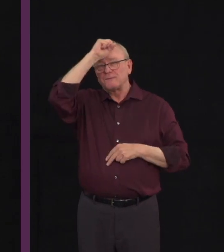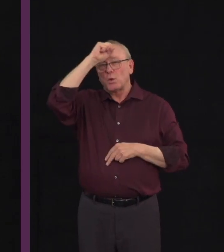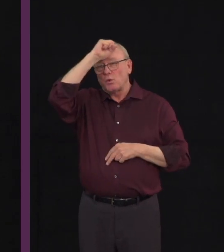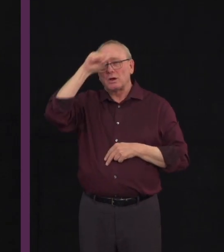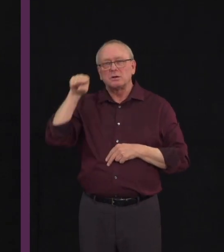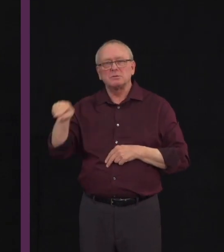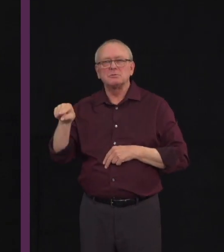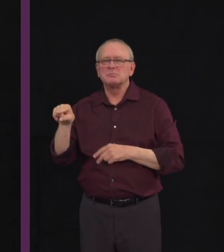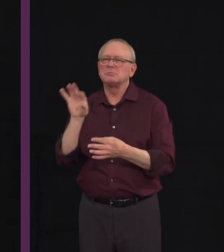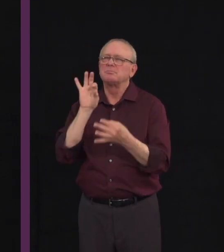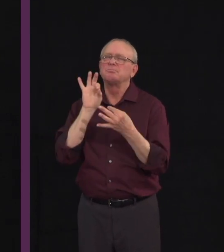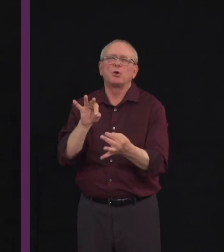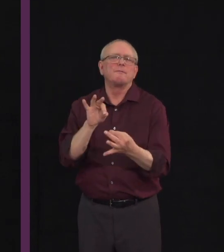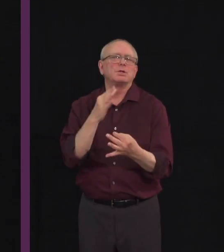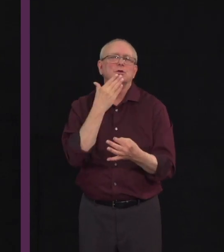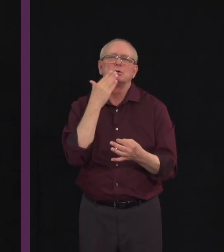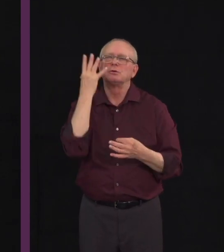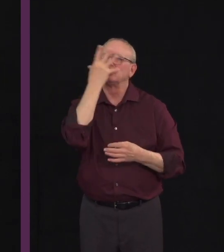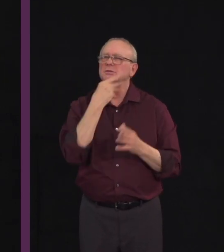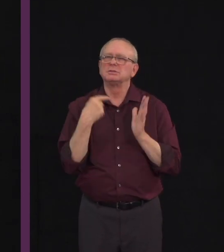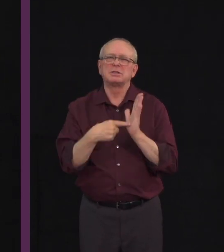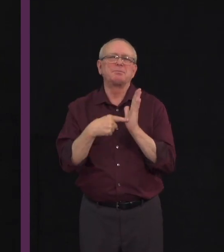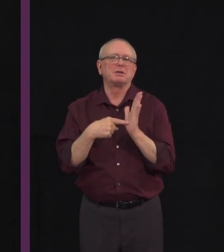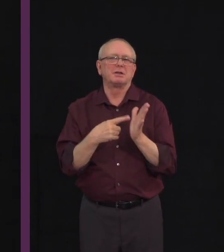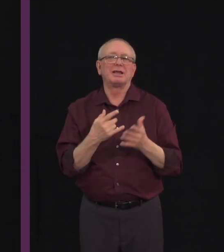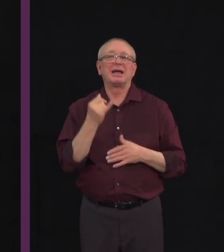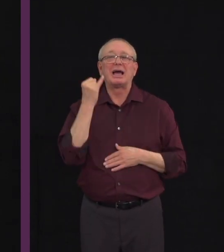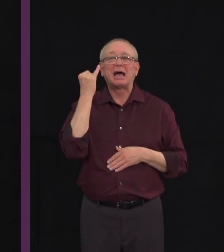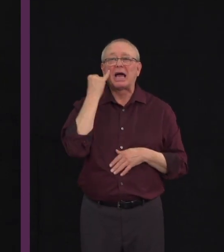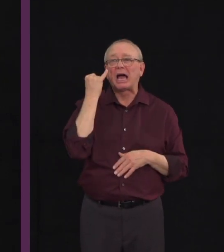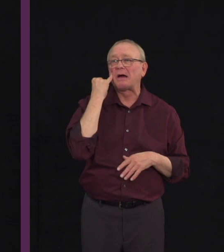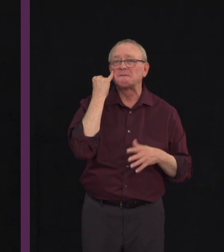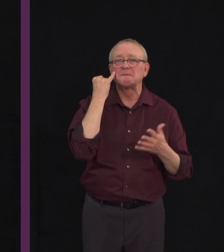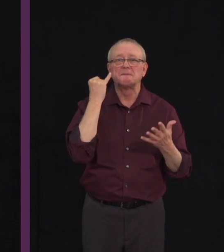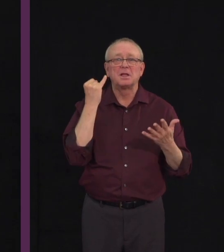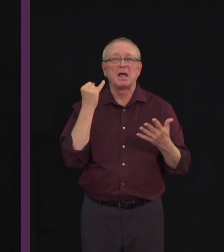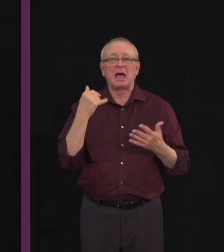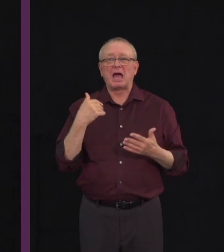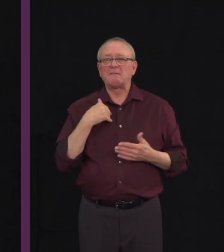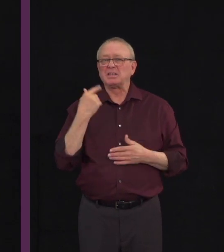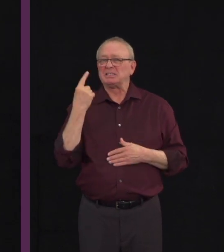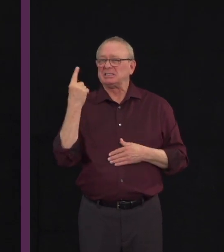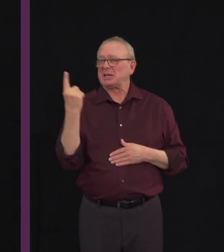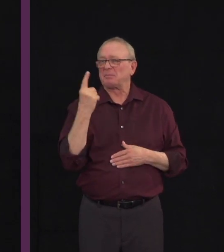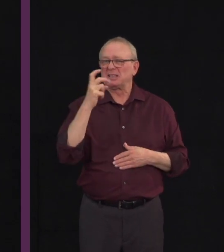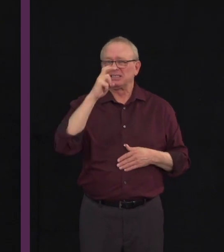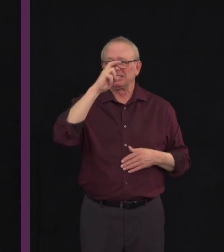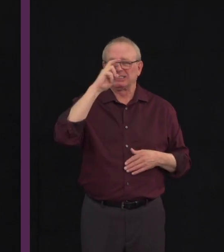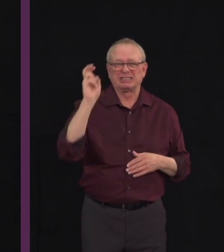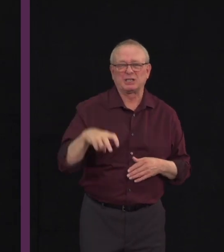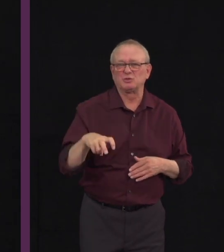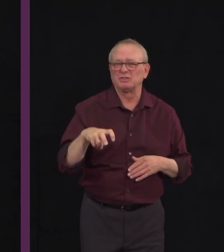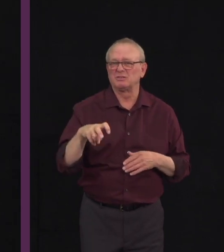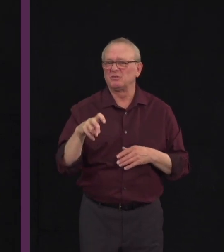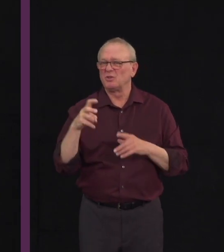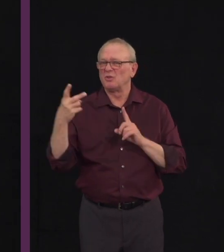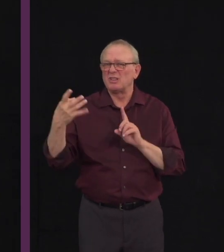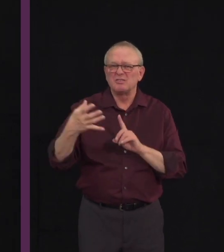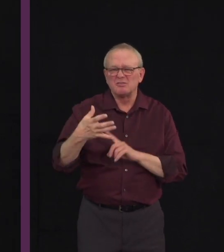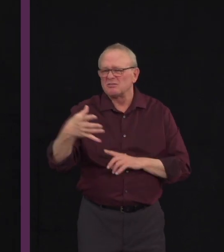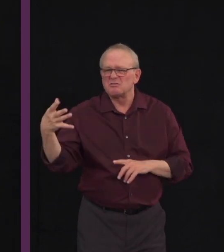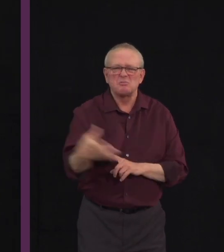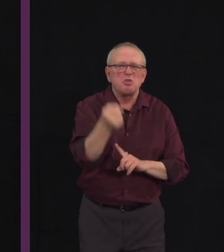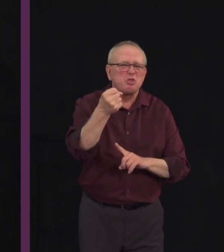us. When stalked by wolves seeking to prey on the weak and injured, the buffalo again herd together